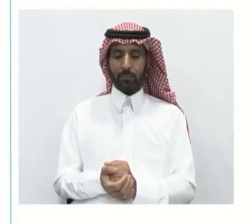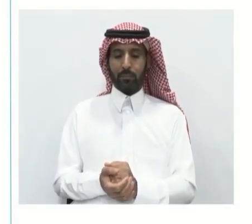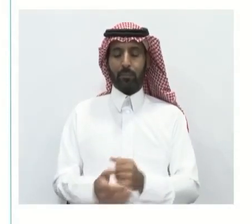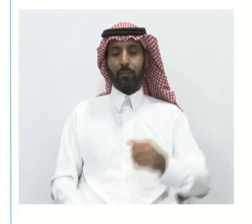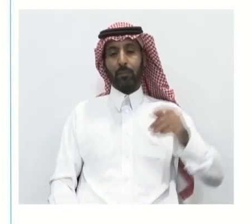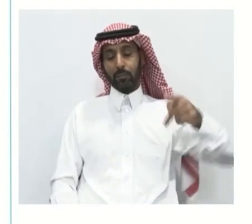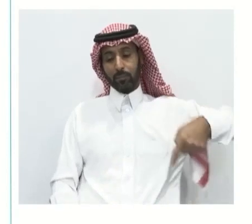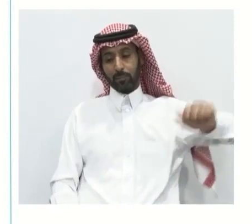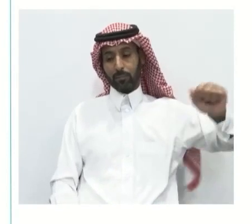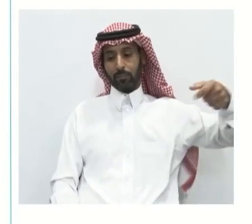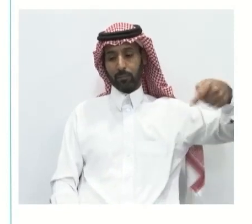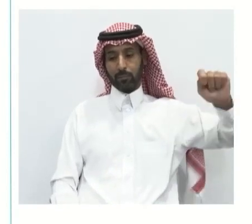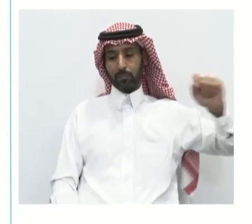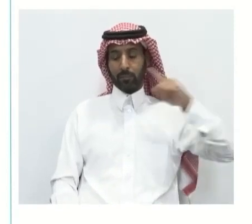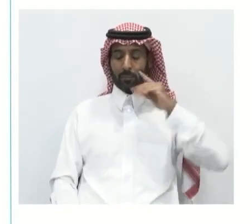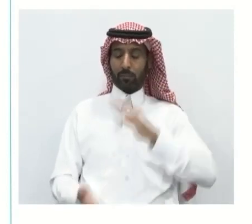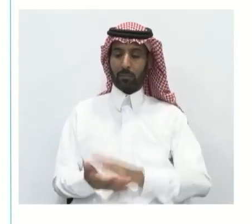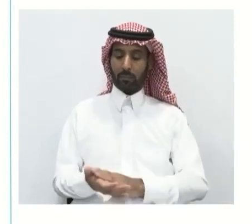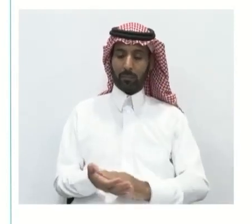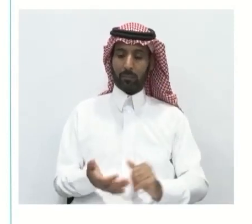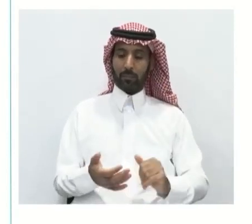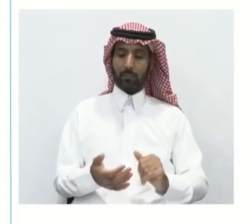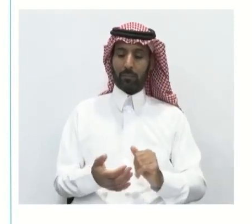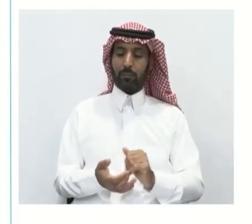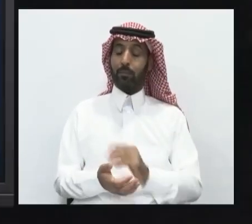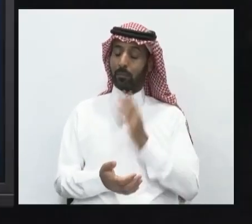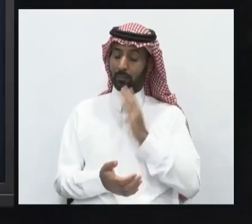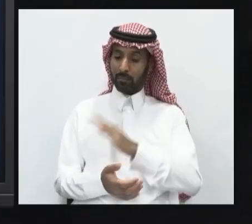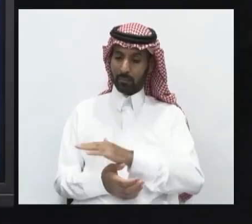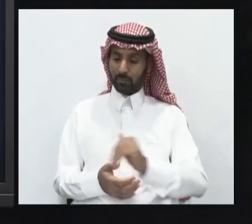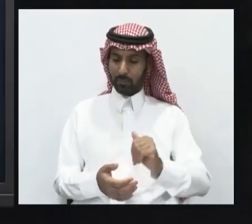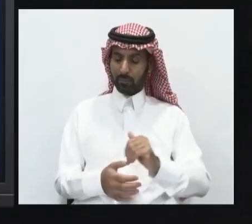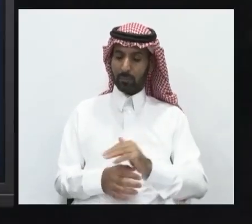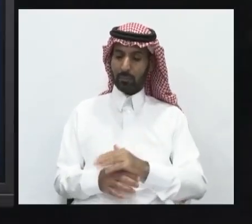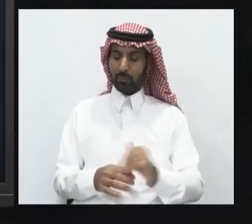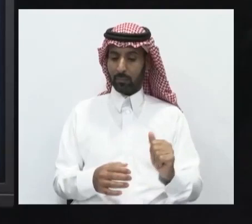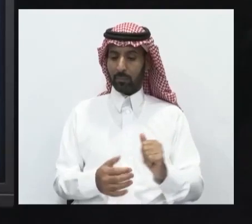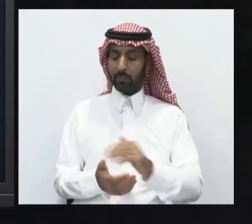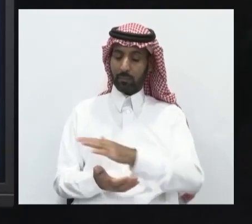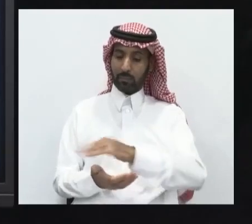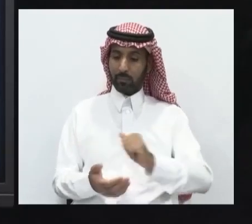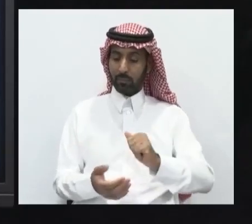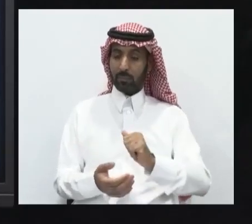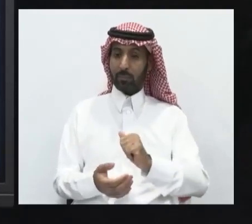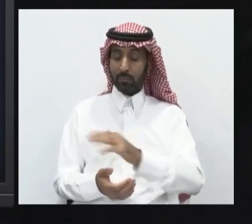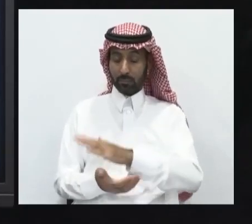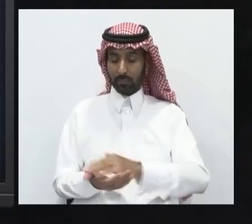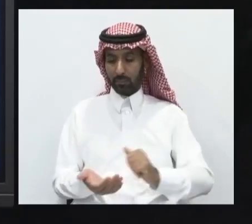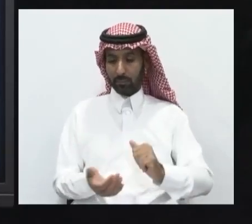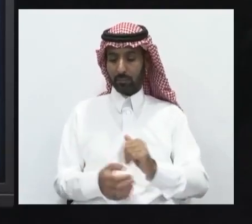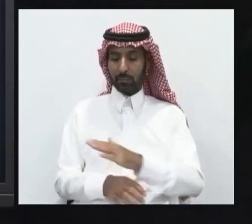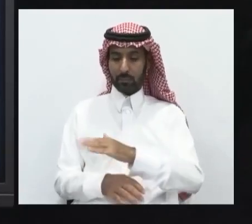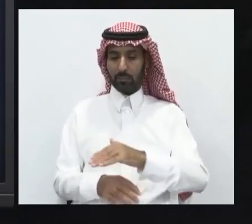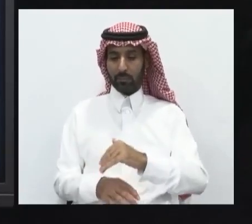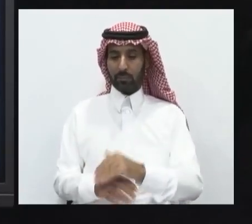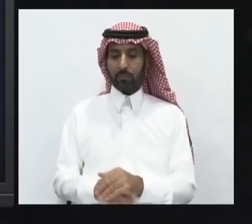pat, pat. Like when you pat a little child, this is to touch quickly and softly with your flat,